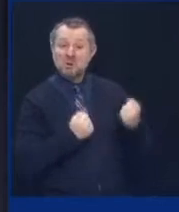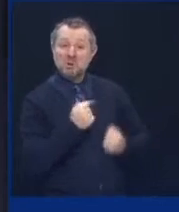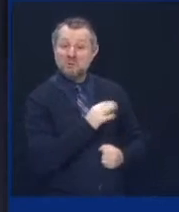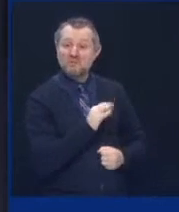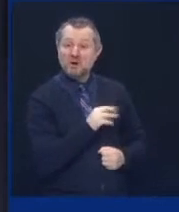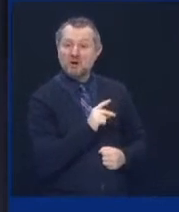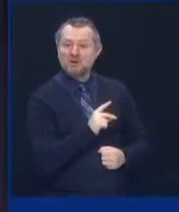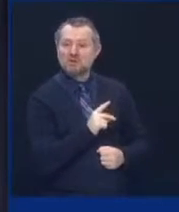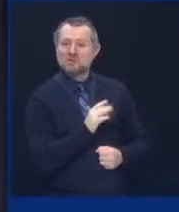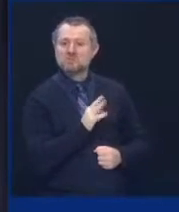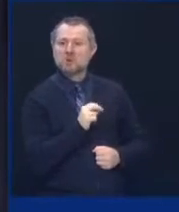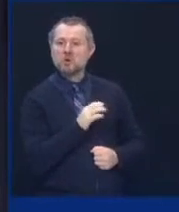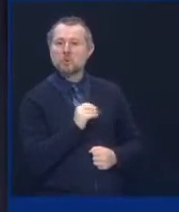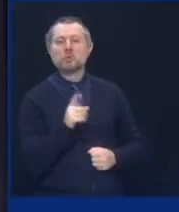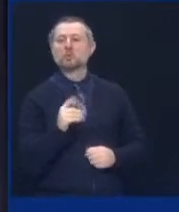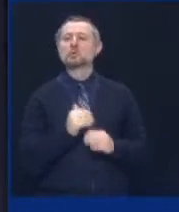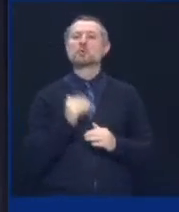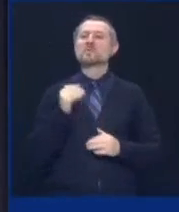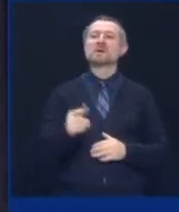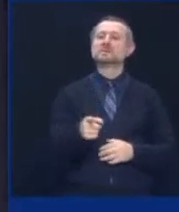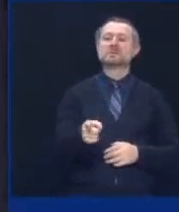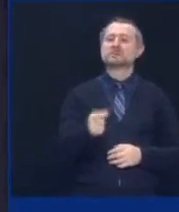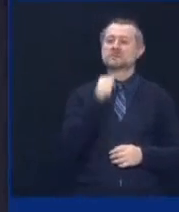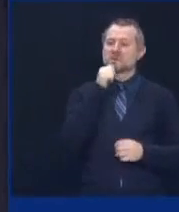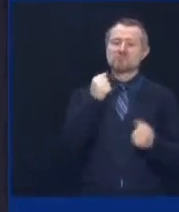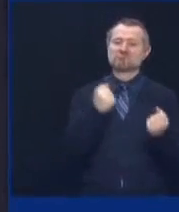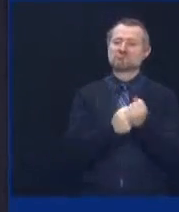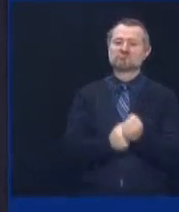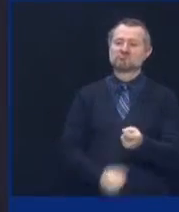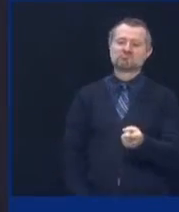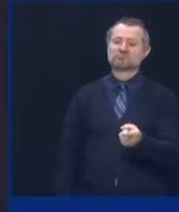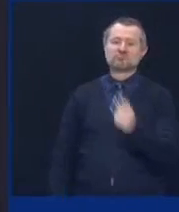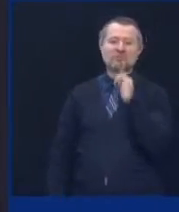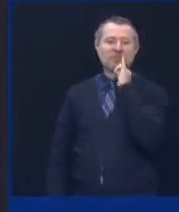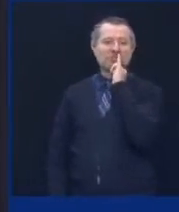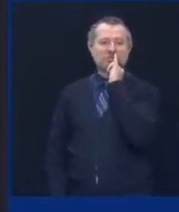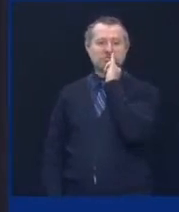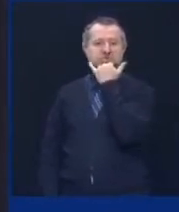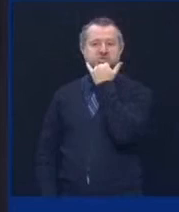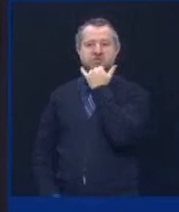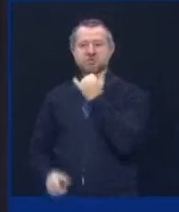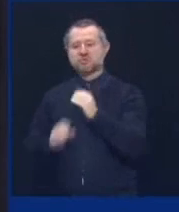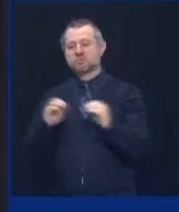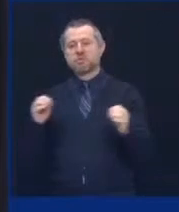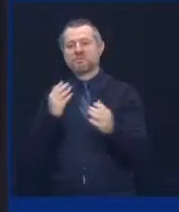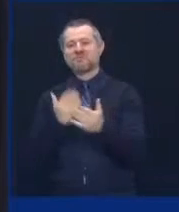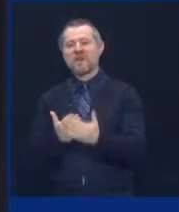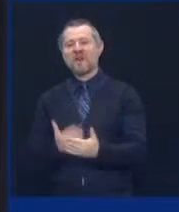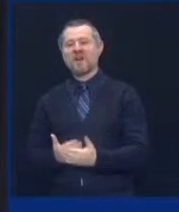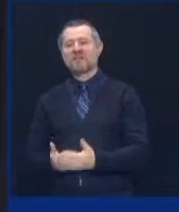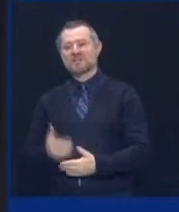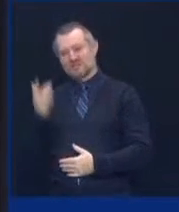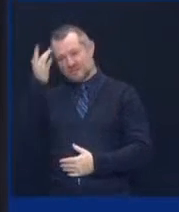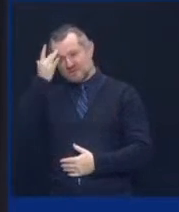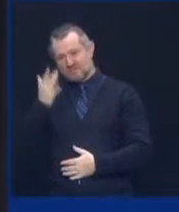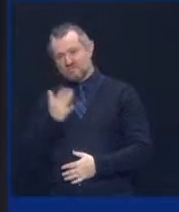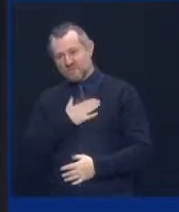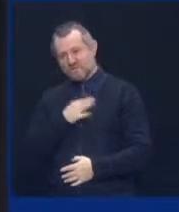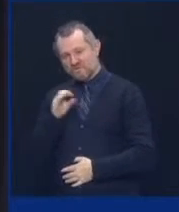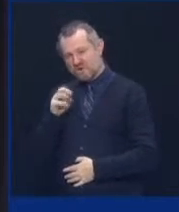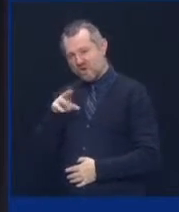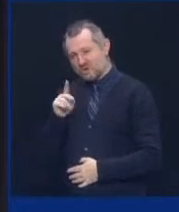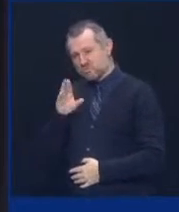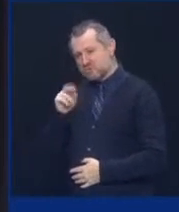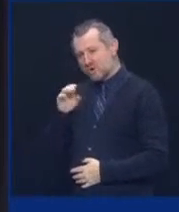It was unjustified. It was factually without base. That Ford Bronco did better in the